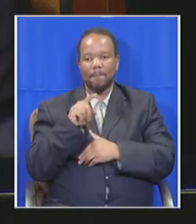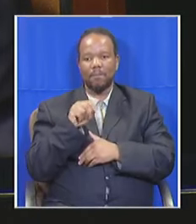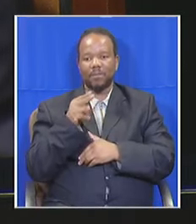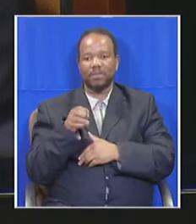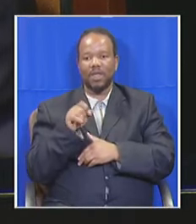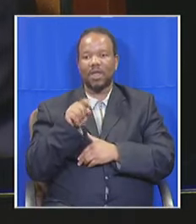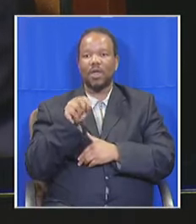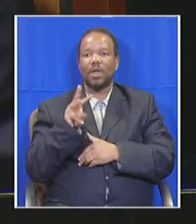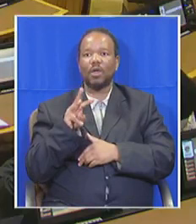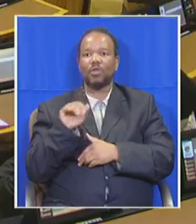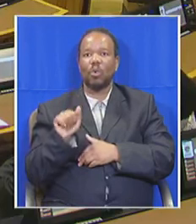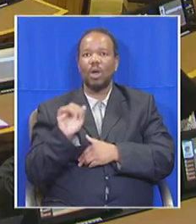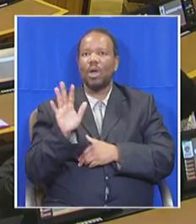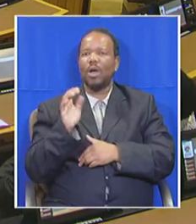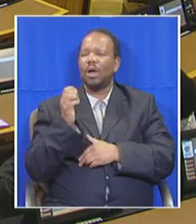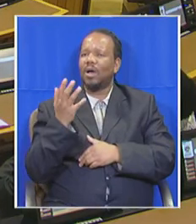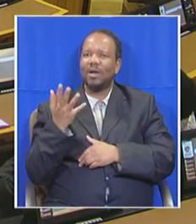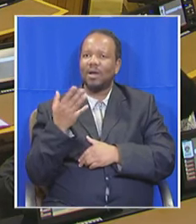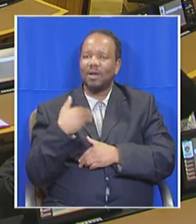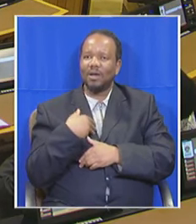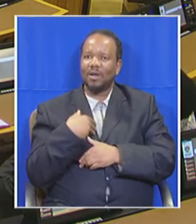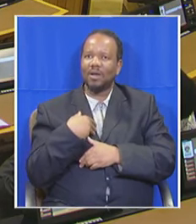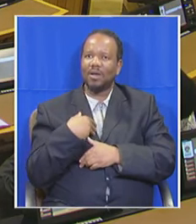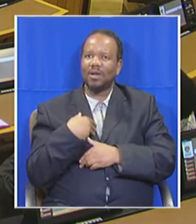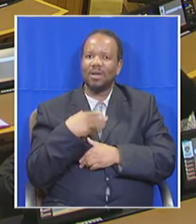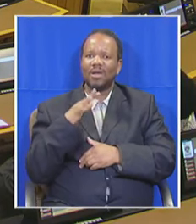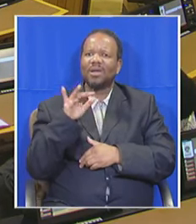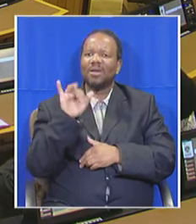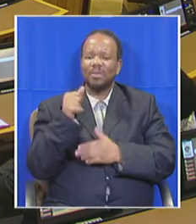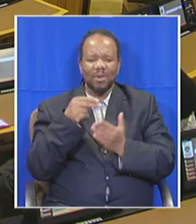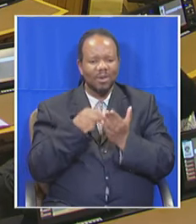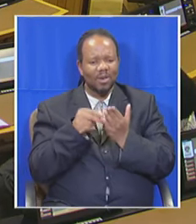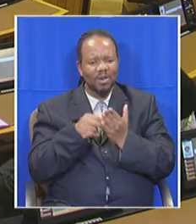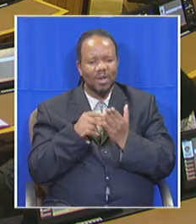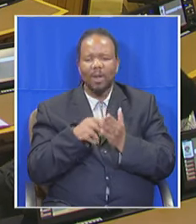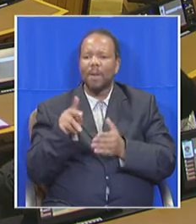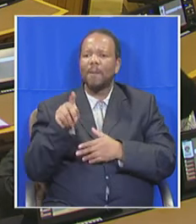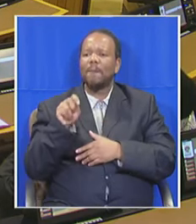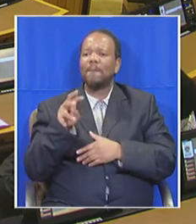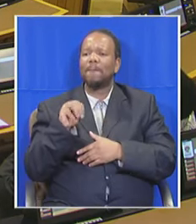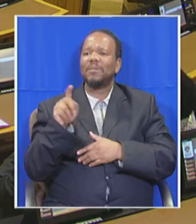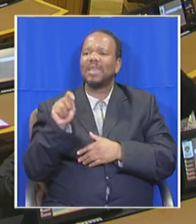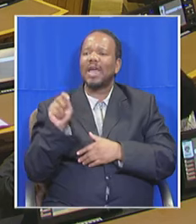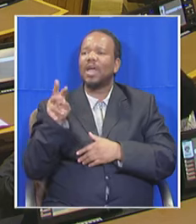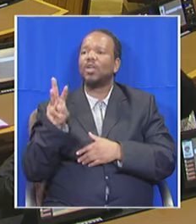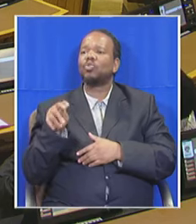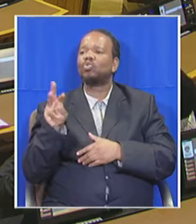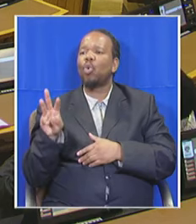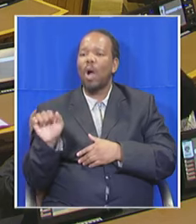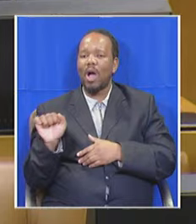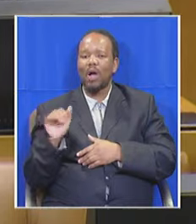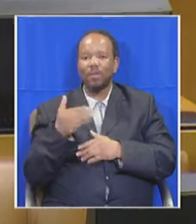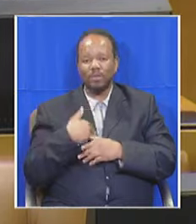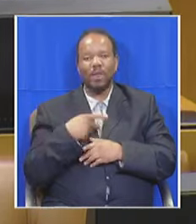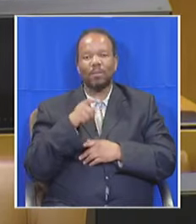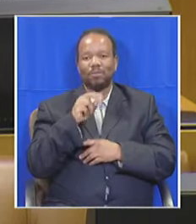I'm still Mthembu, Honorable Deputy Speaker. In my notes, it's written Mthethwa. I don't know why I'm misguided here.